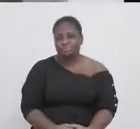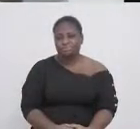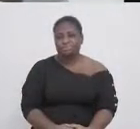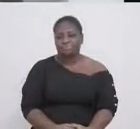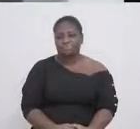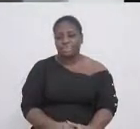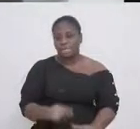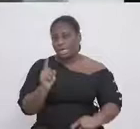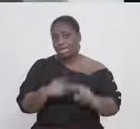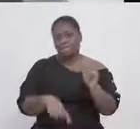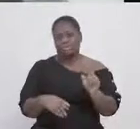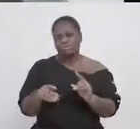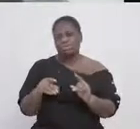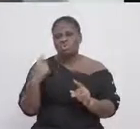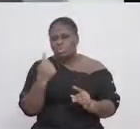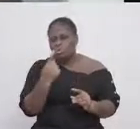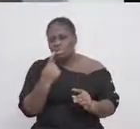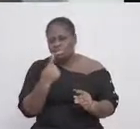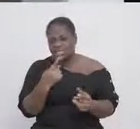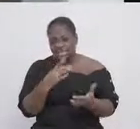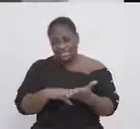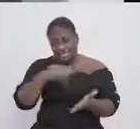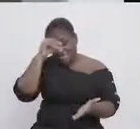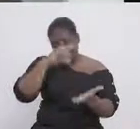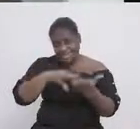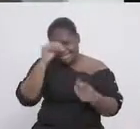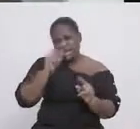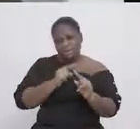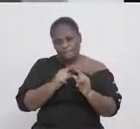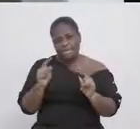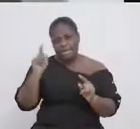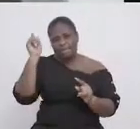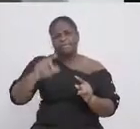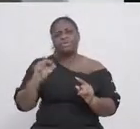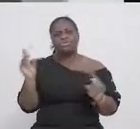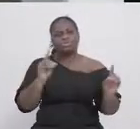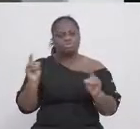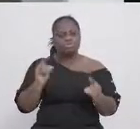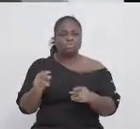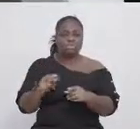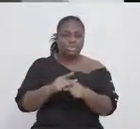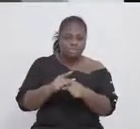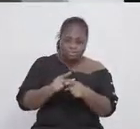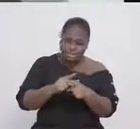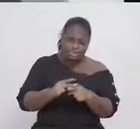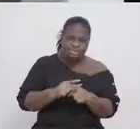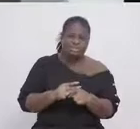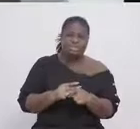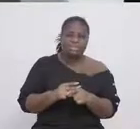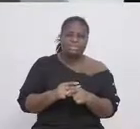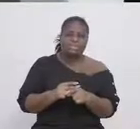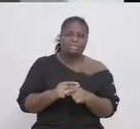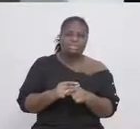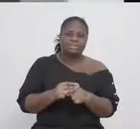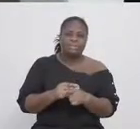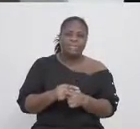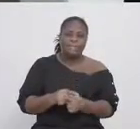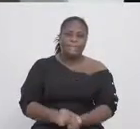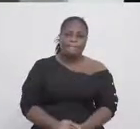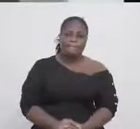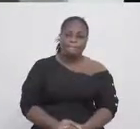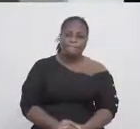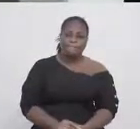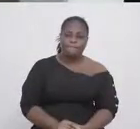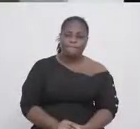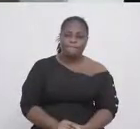learn on paper. You need to do the practical thing. And I think that, I mean,